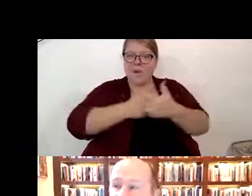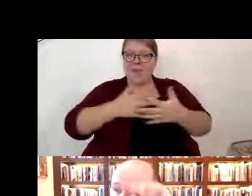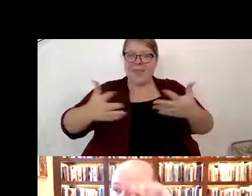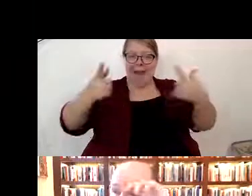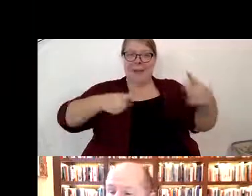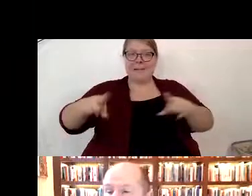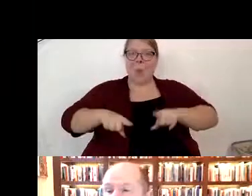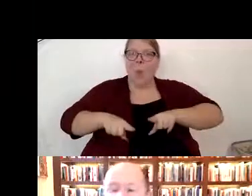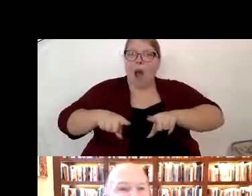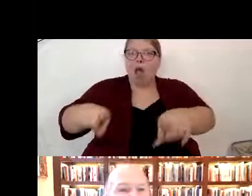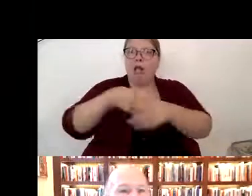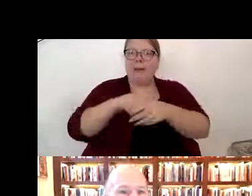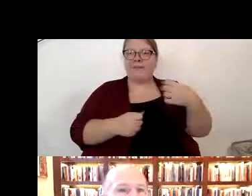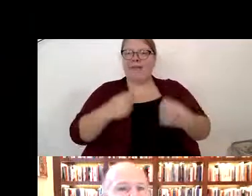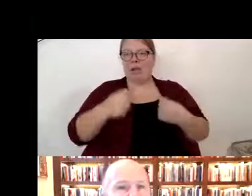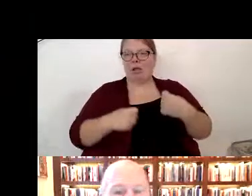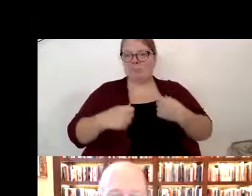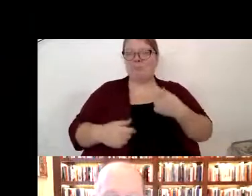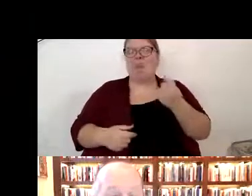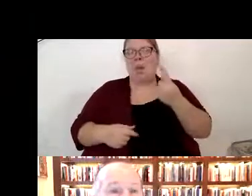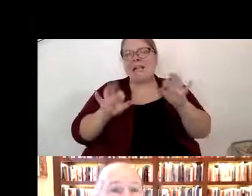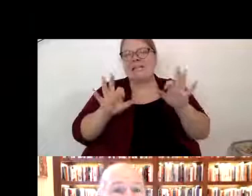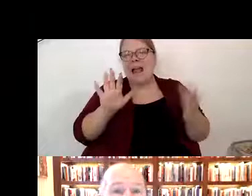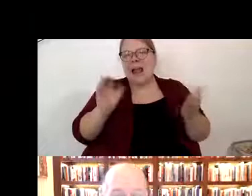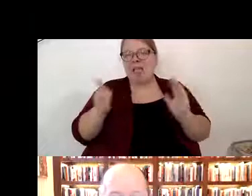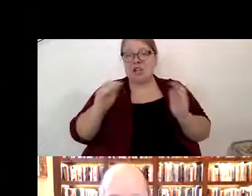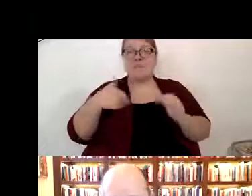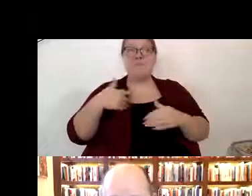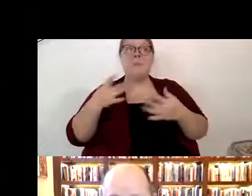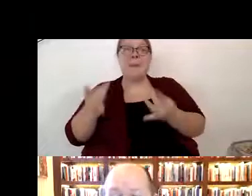and traveling. And that's kind of the analogy that I use. So